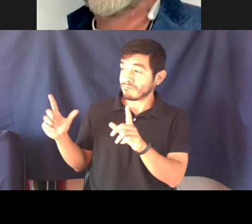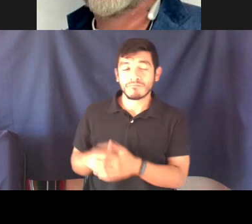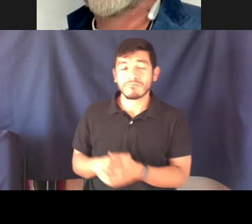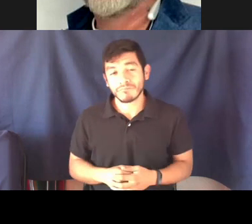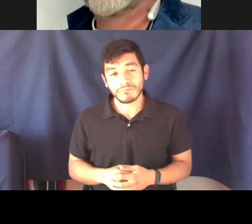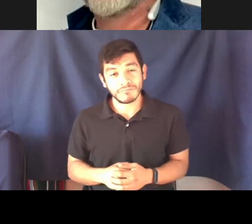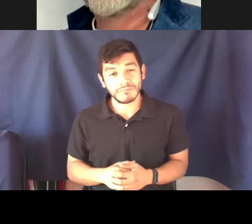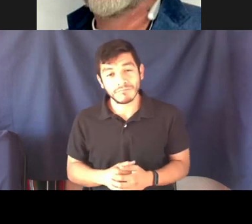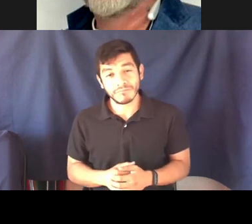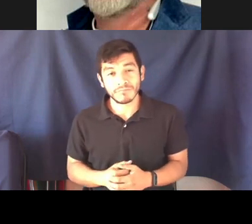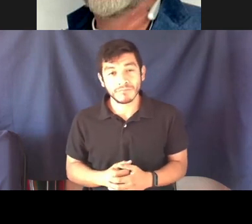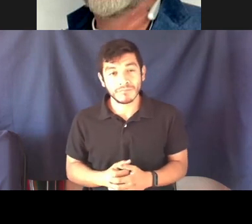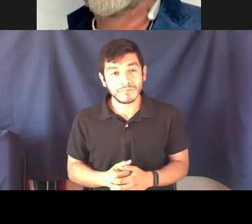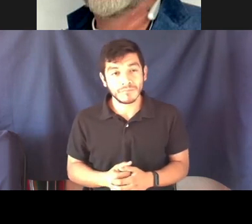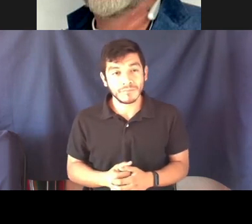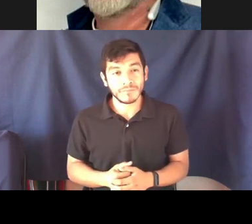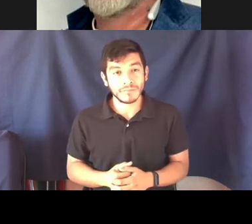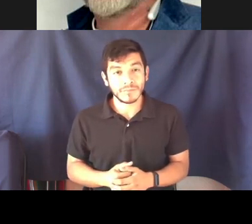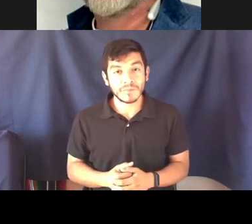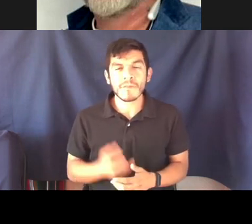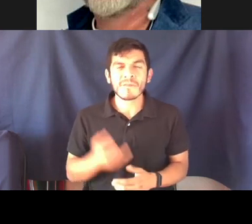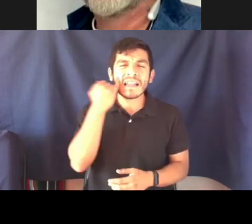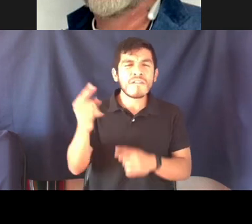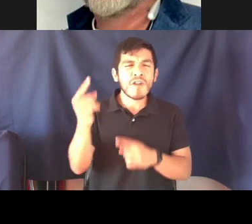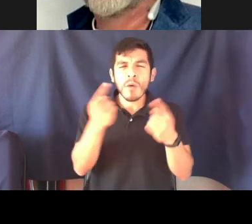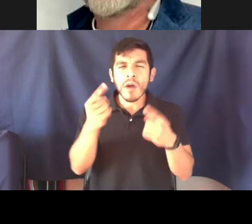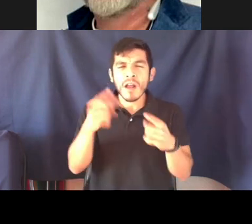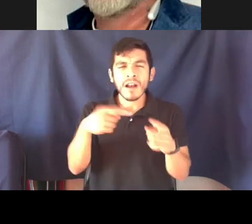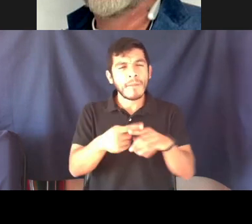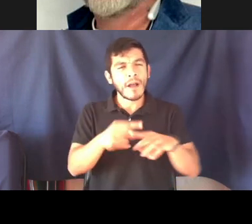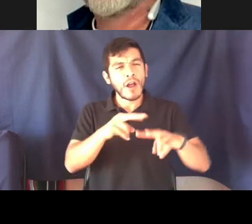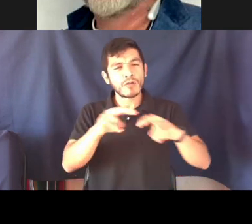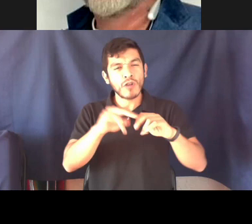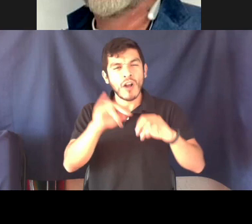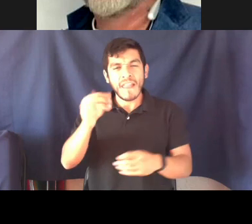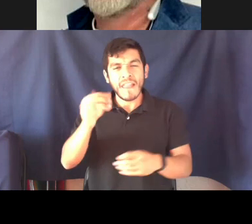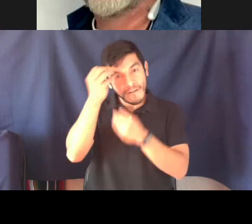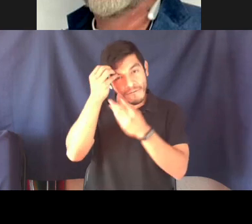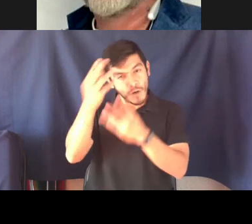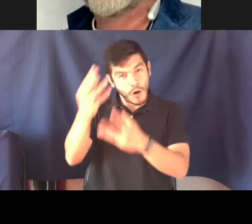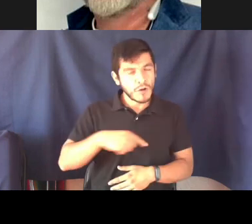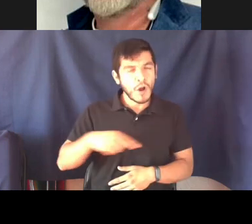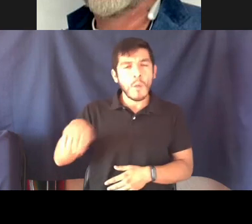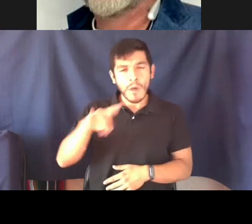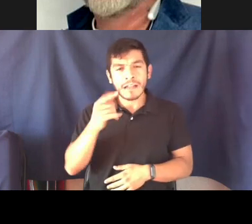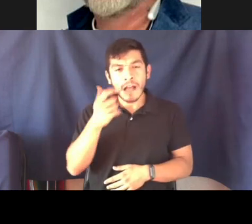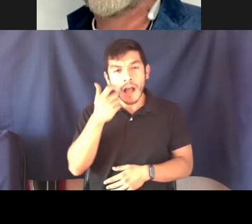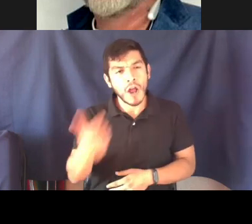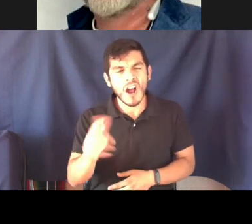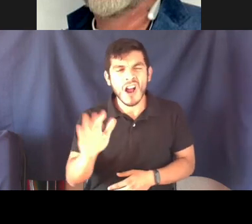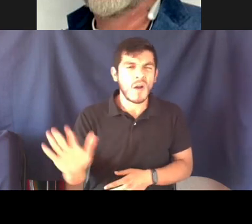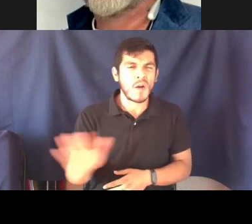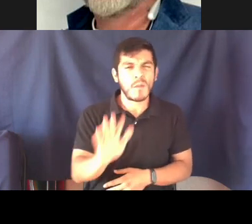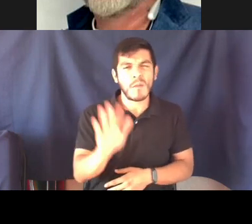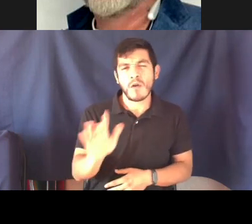So if you're wondering about the research that informed that, we did look at about 180 some program